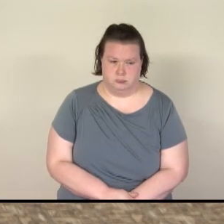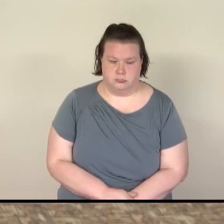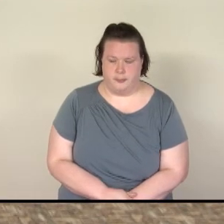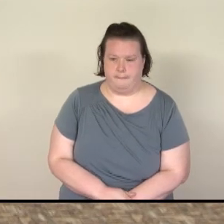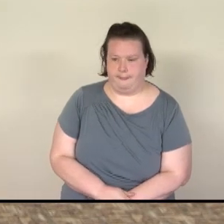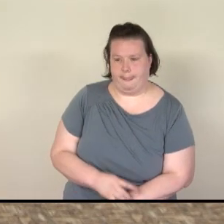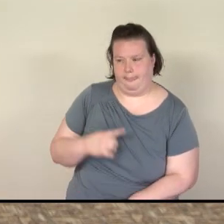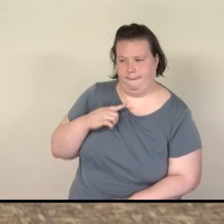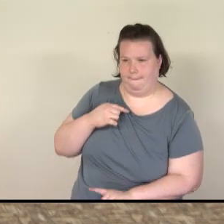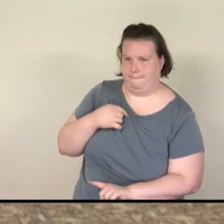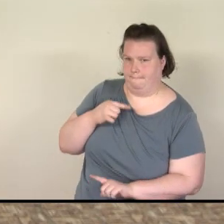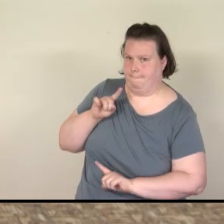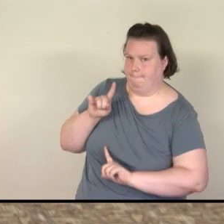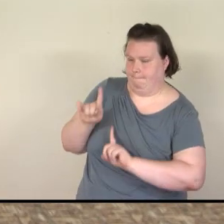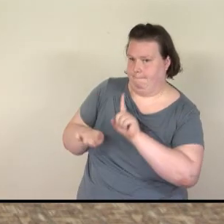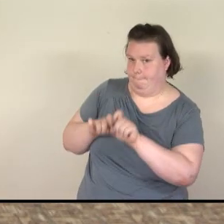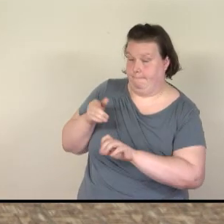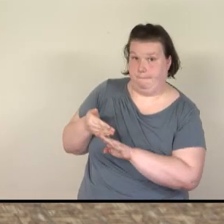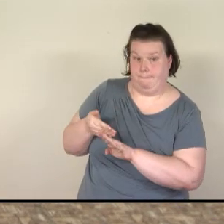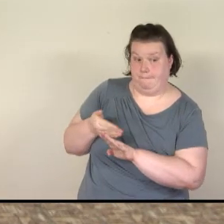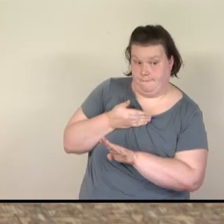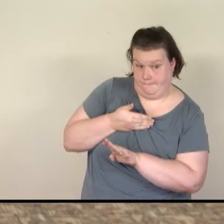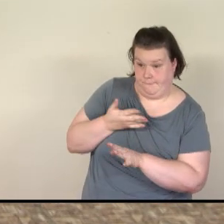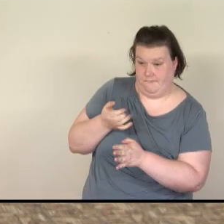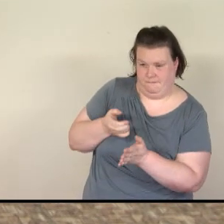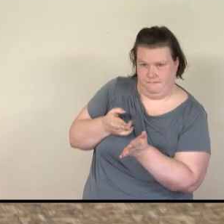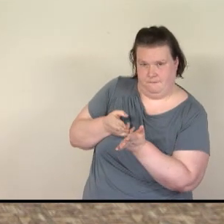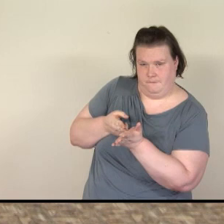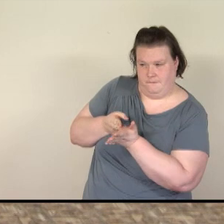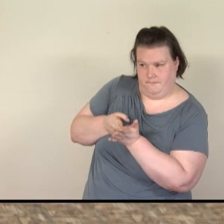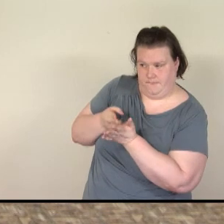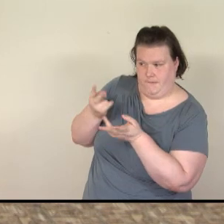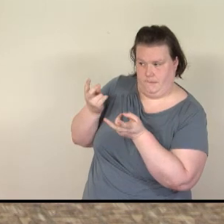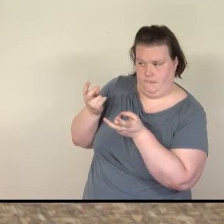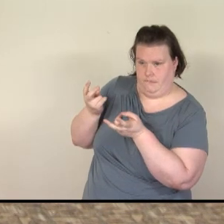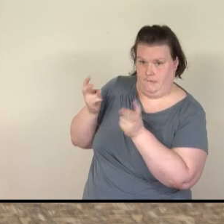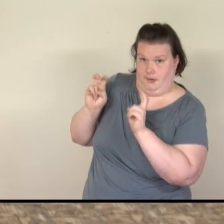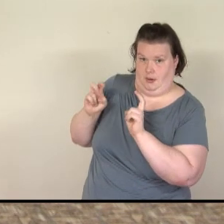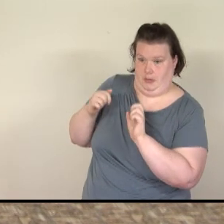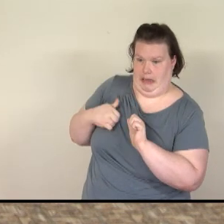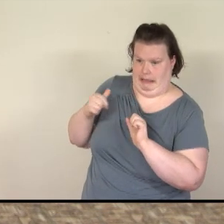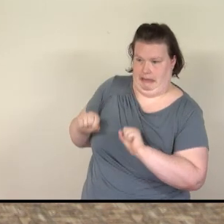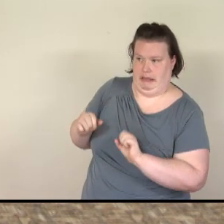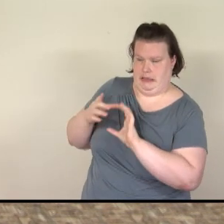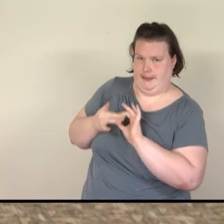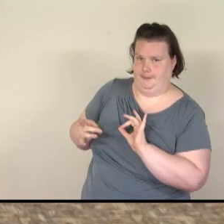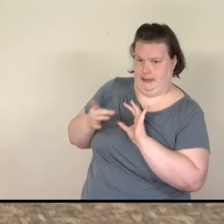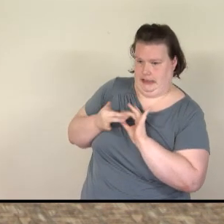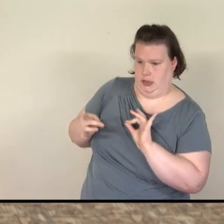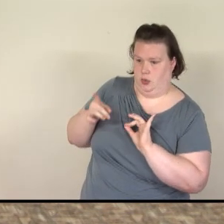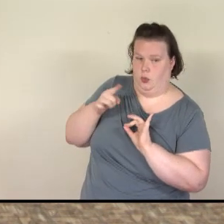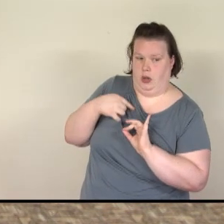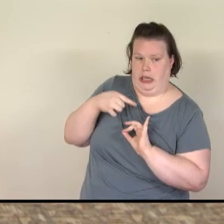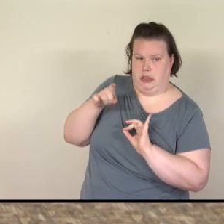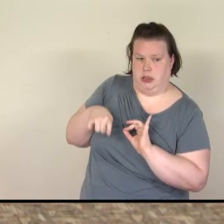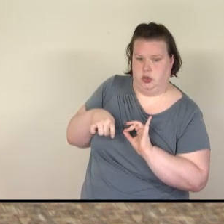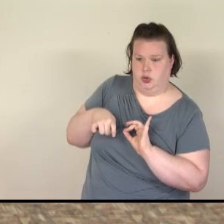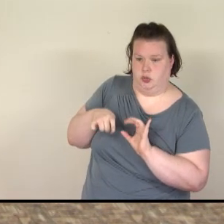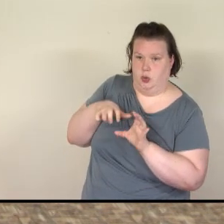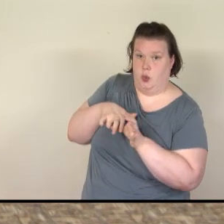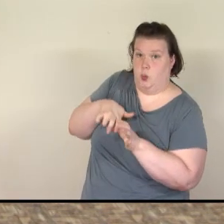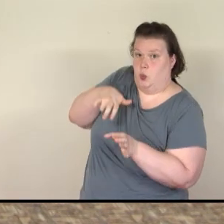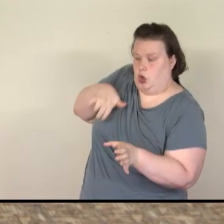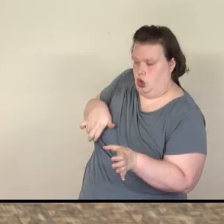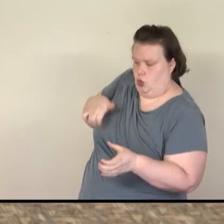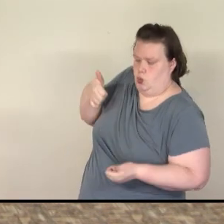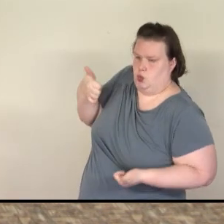I do have some questions, but before I ask questions, I want to make sure this was a topic that I can actually speak on, or do I need to, recuse myself